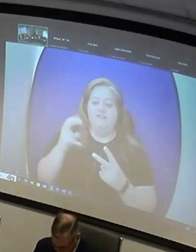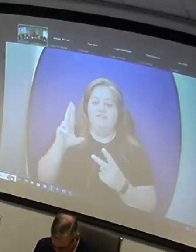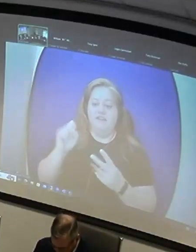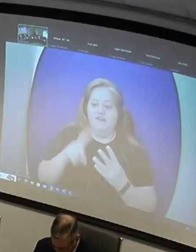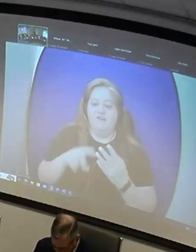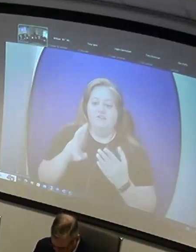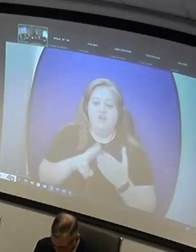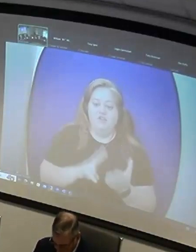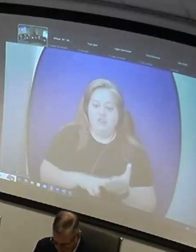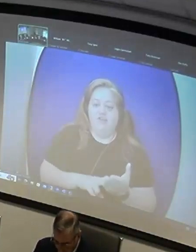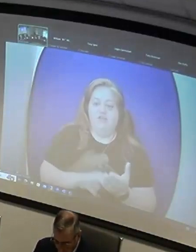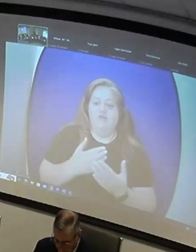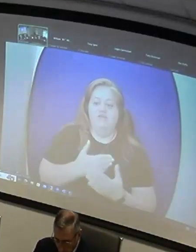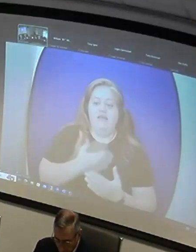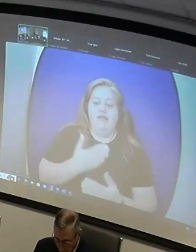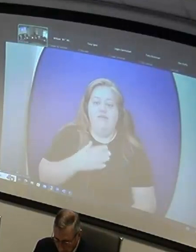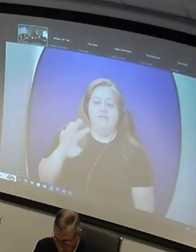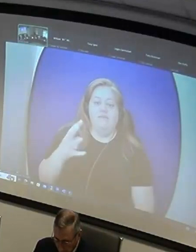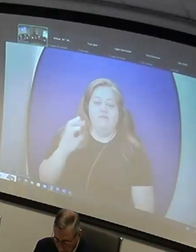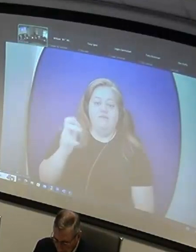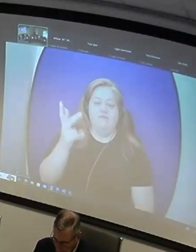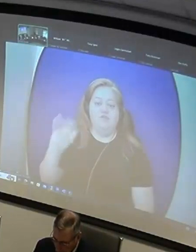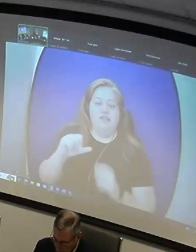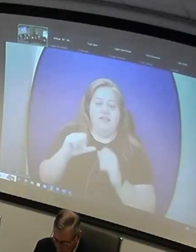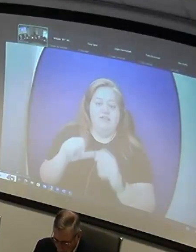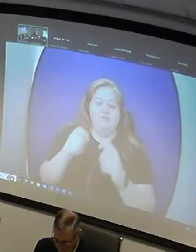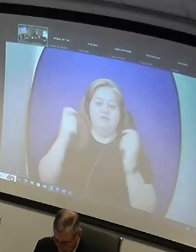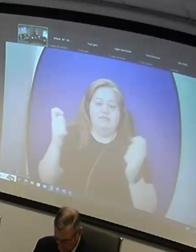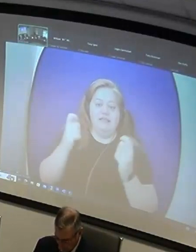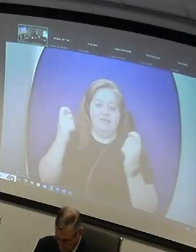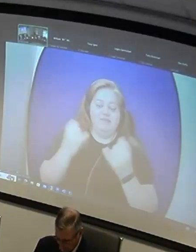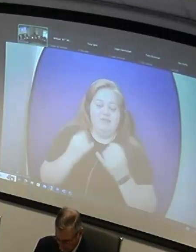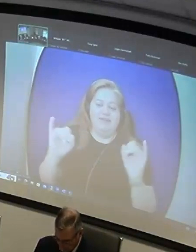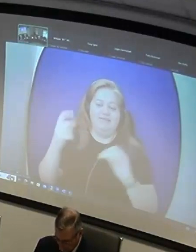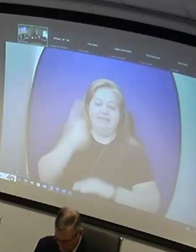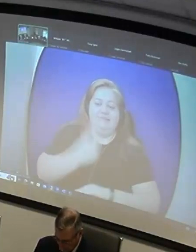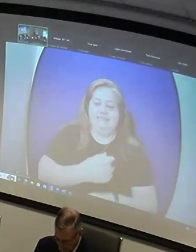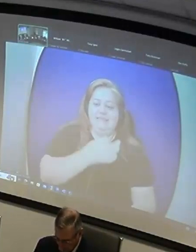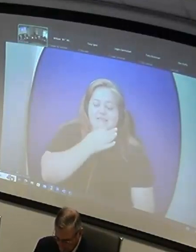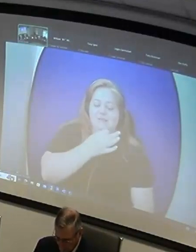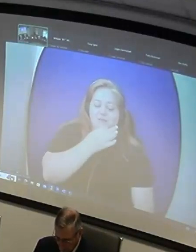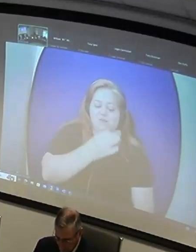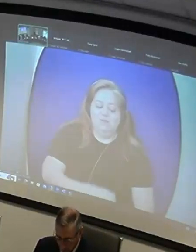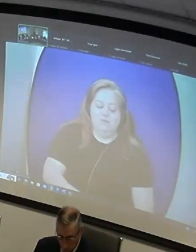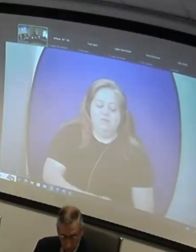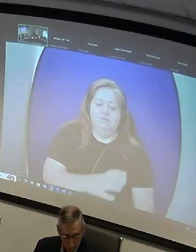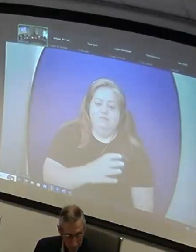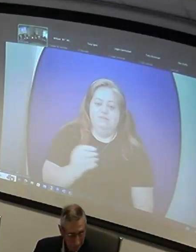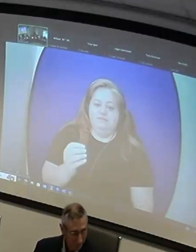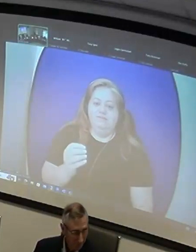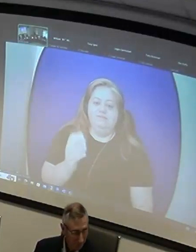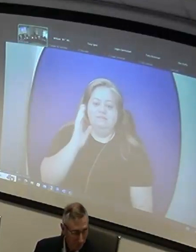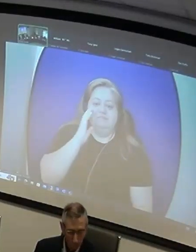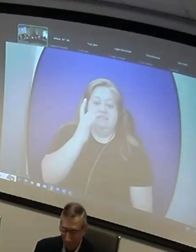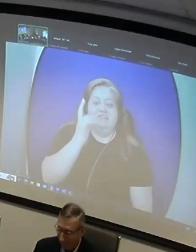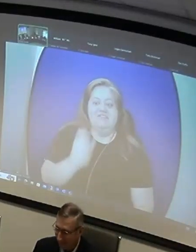4th of July as we celebrate our nation's independence here in a few days. And it's going to be an interesting year